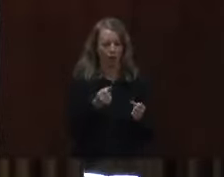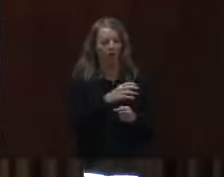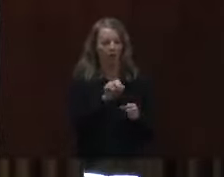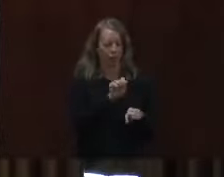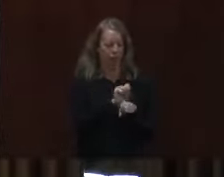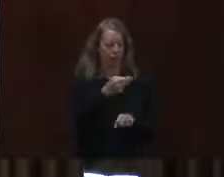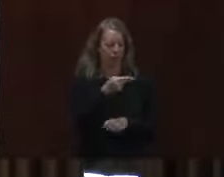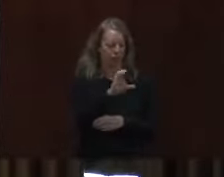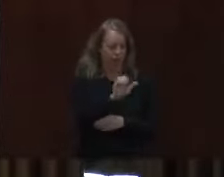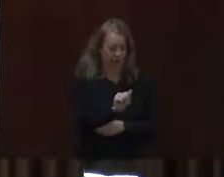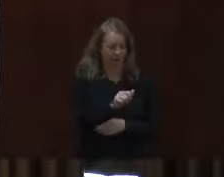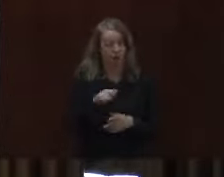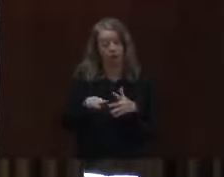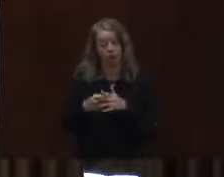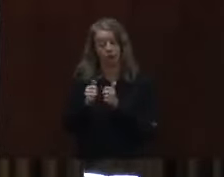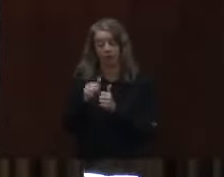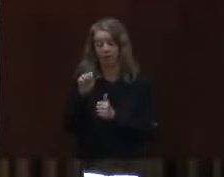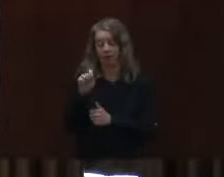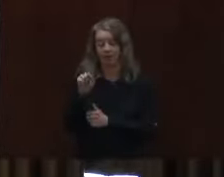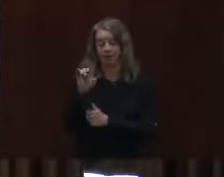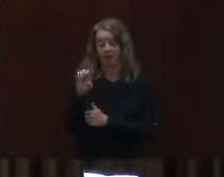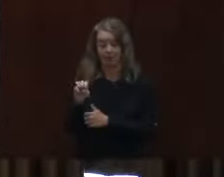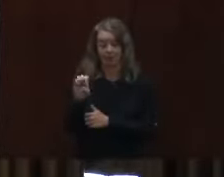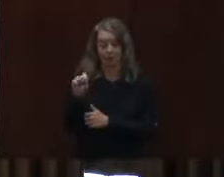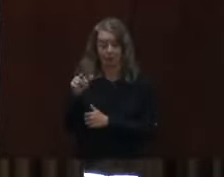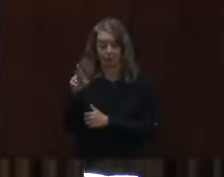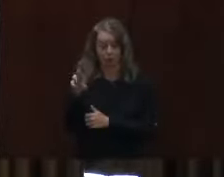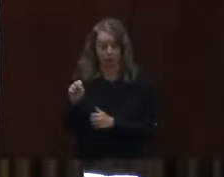started with an update from Stacy Saunders.